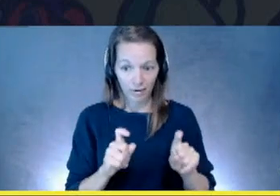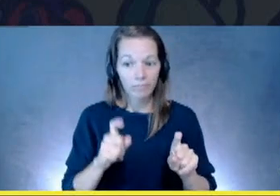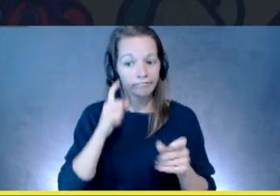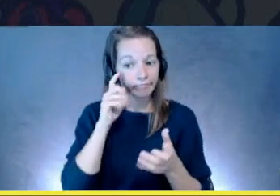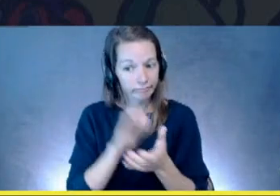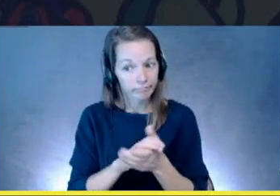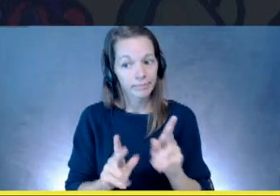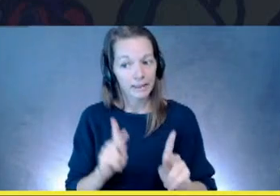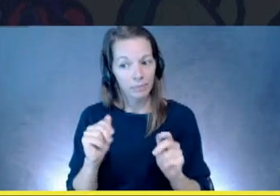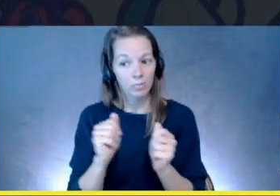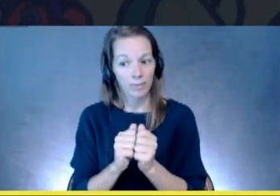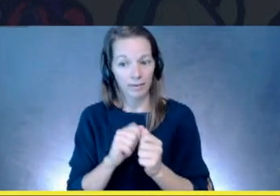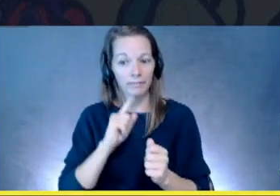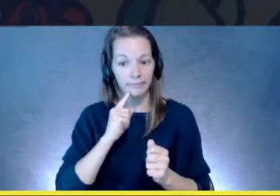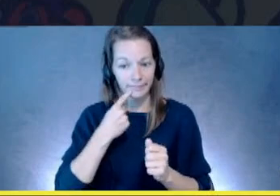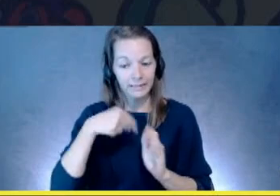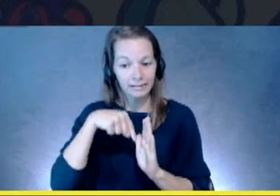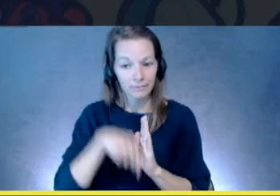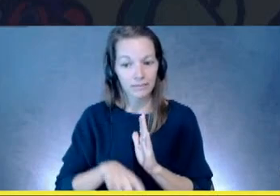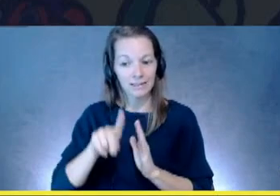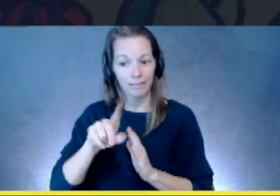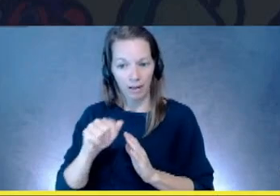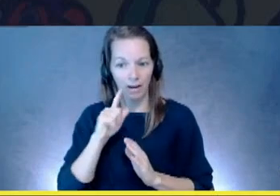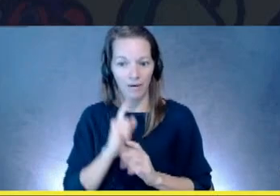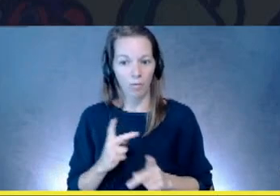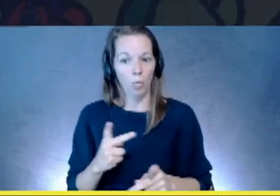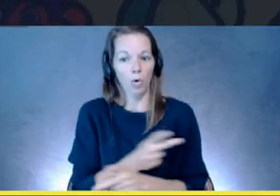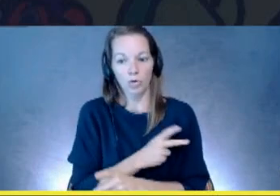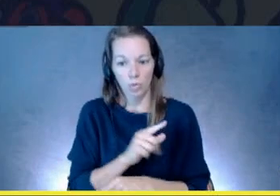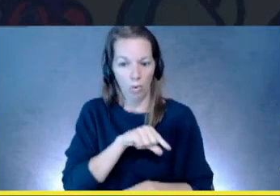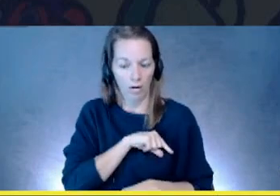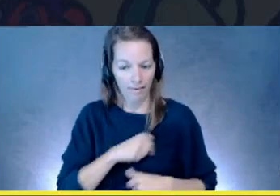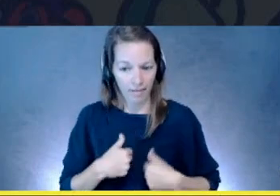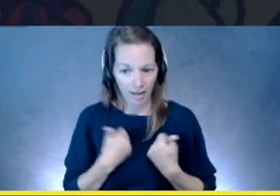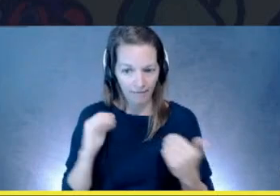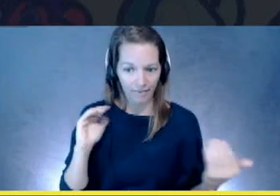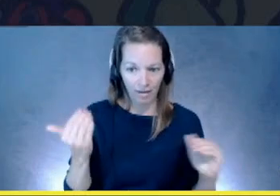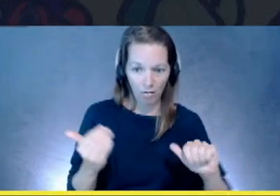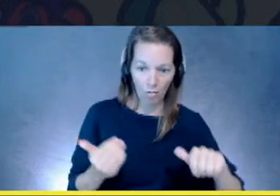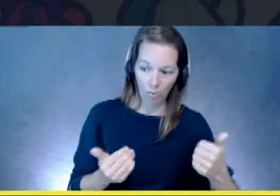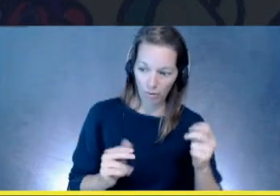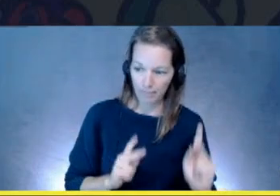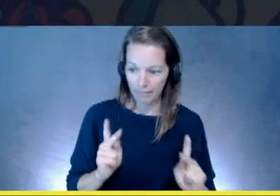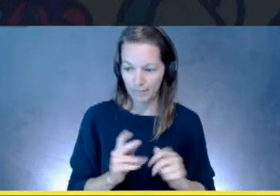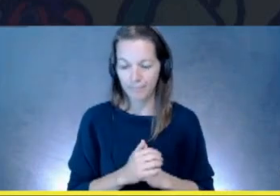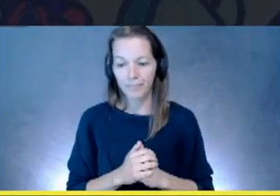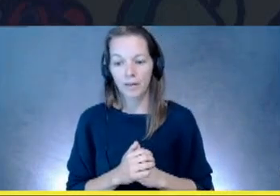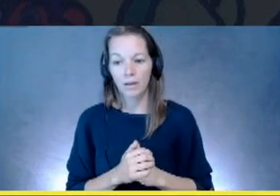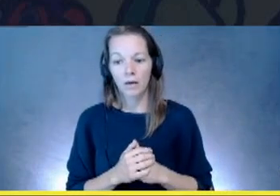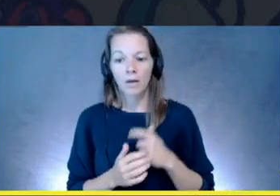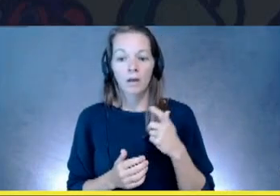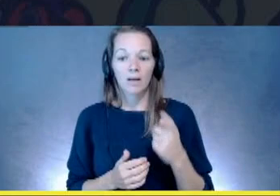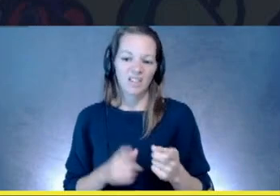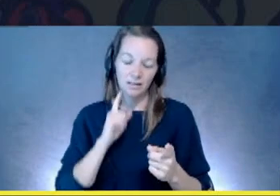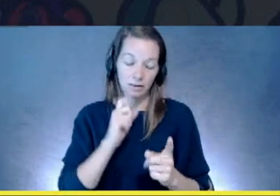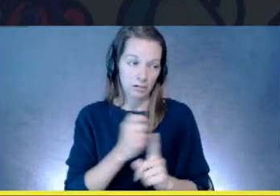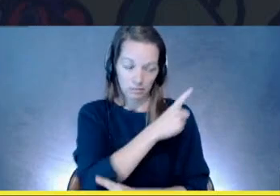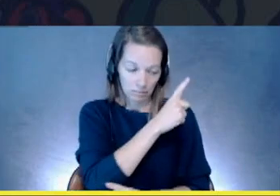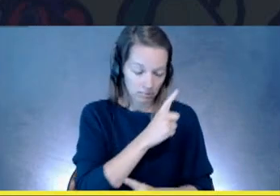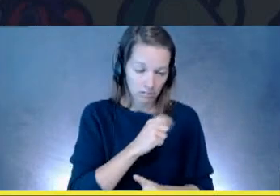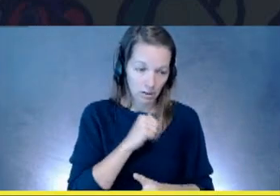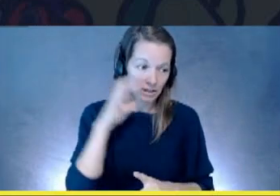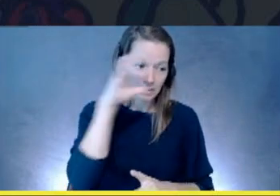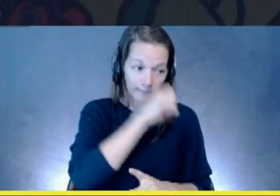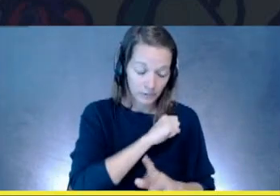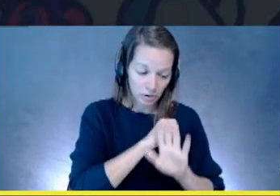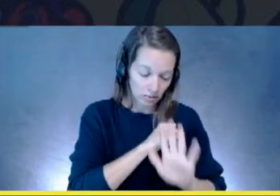with significant disability have worse quality of life than other people. This is largely an erroneous assumption that leads to